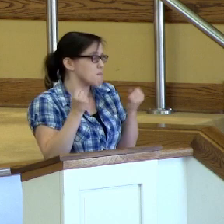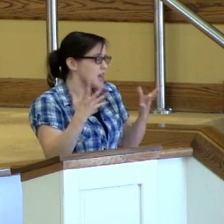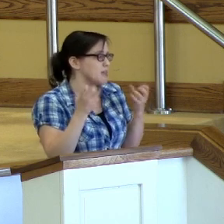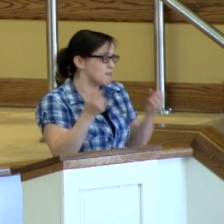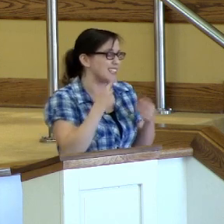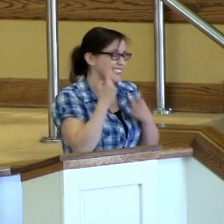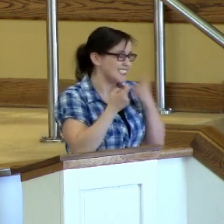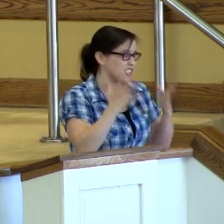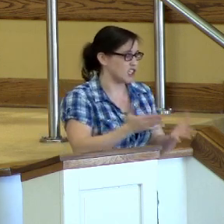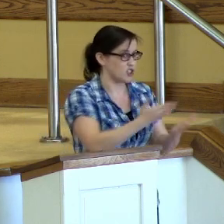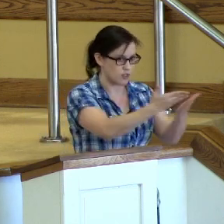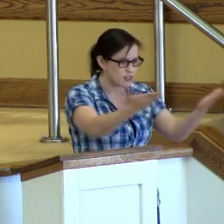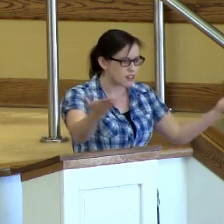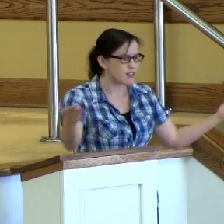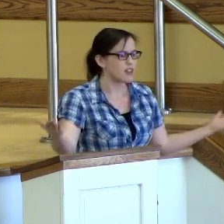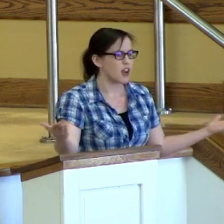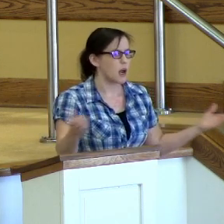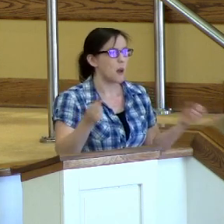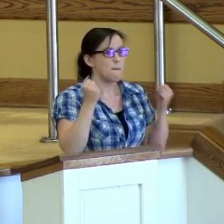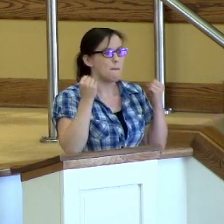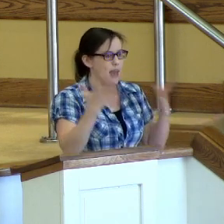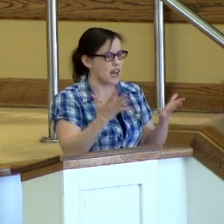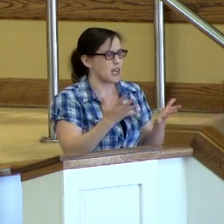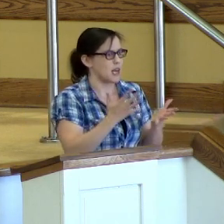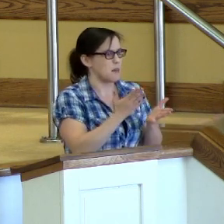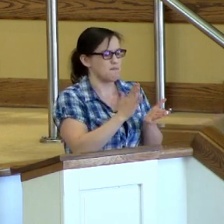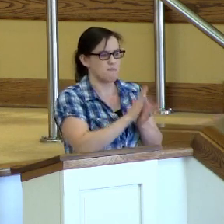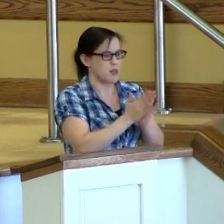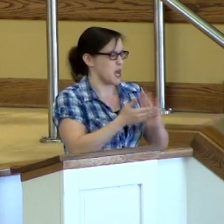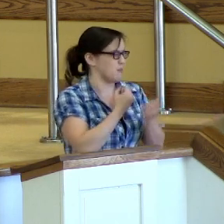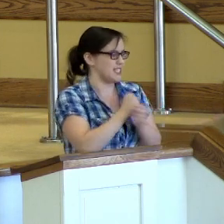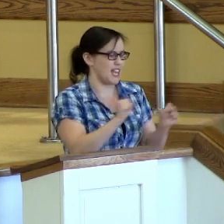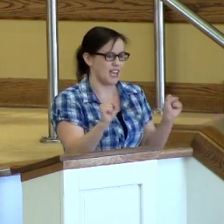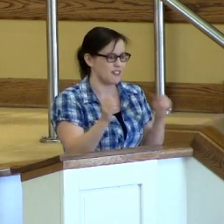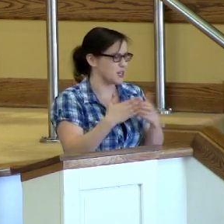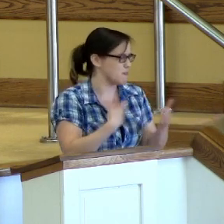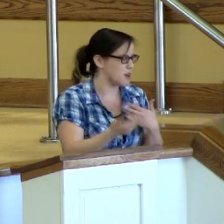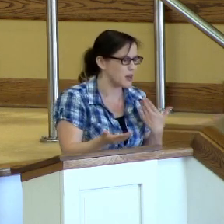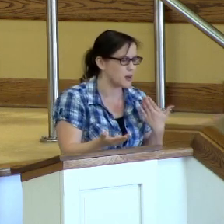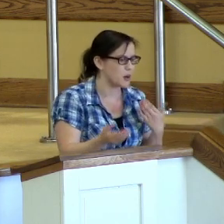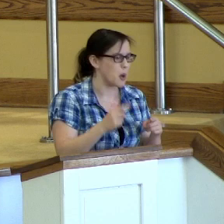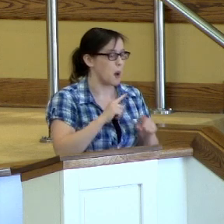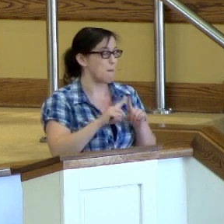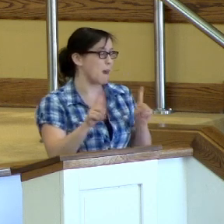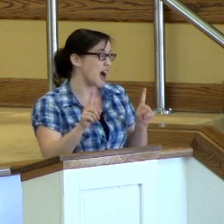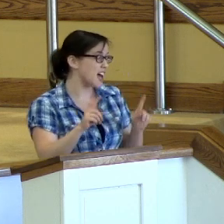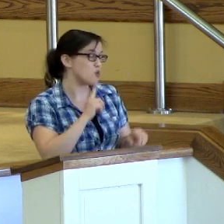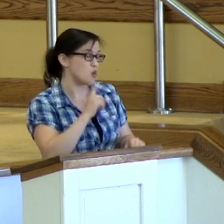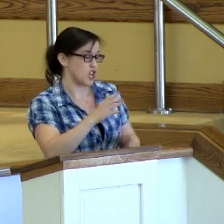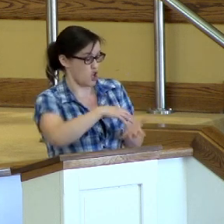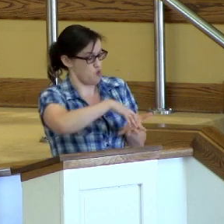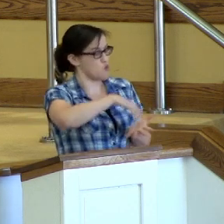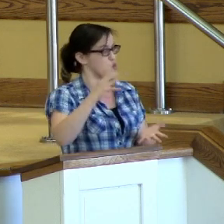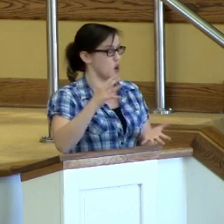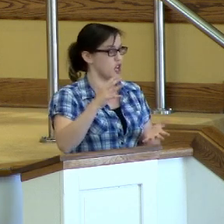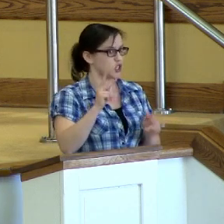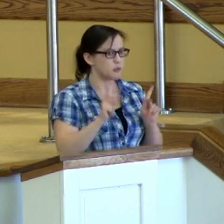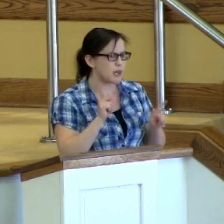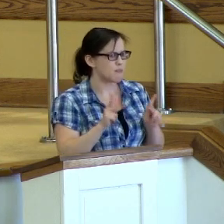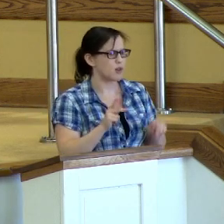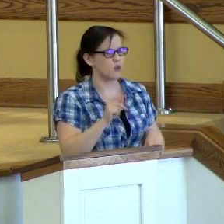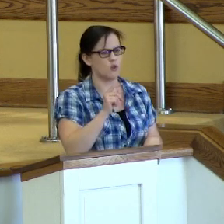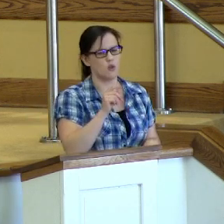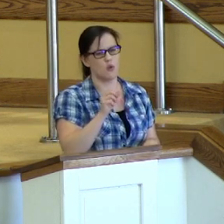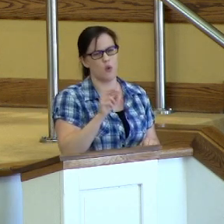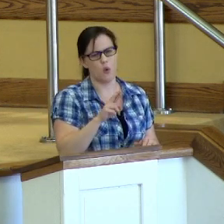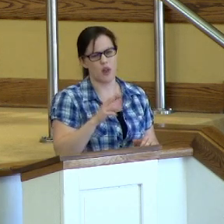publicans and all that stuff. They believed John. They got saved. But you people of the hierarchy, you people of the upers, the upper